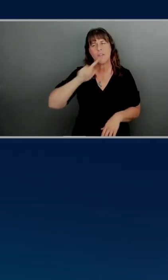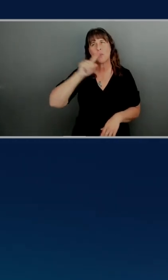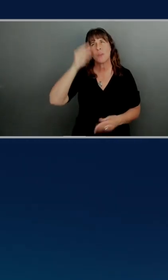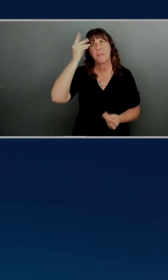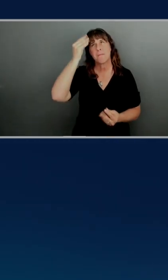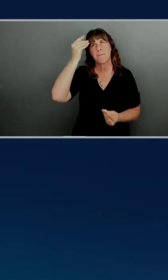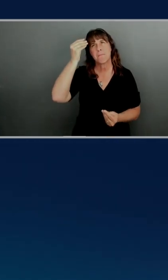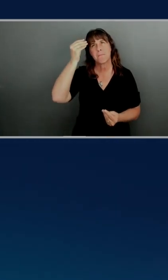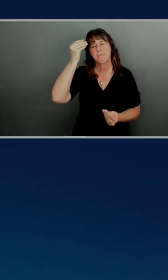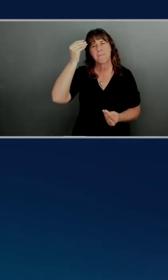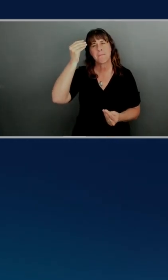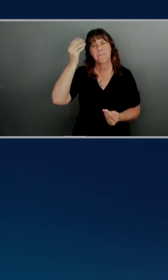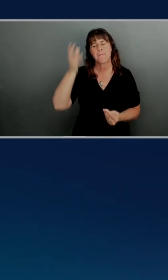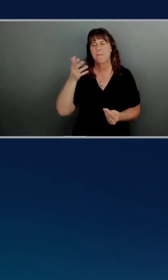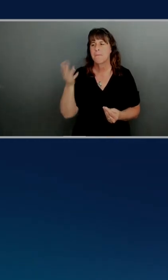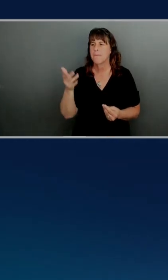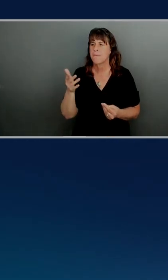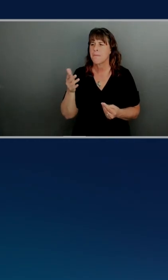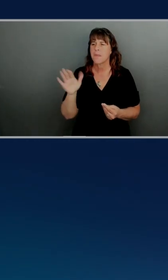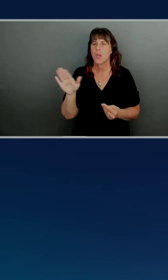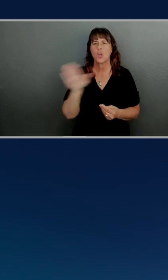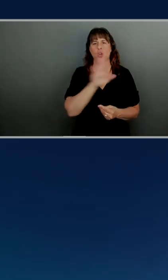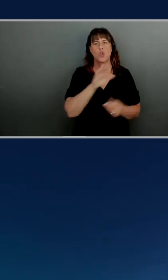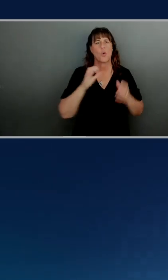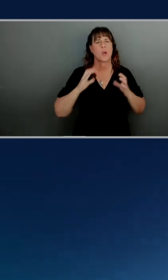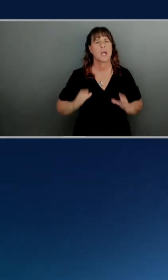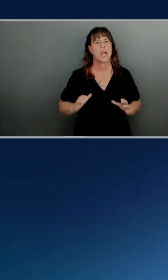consideration your customer is